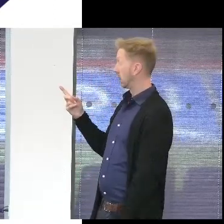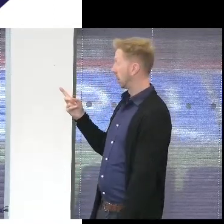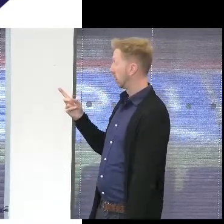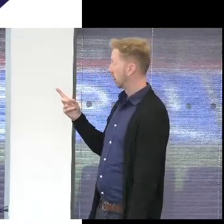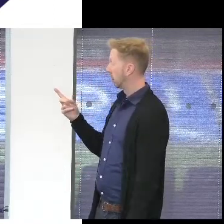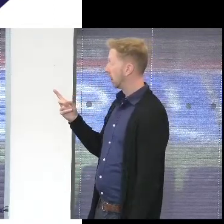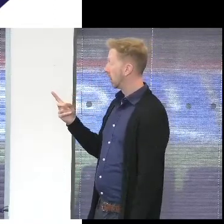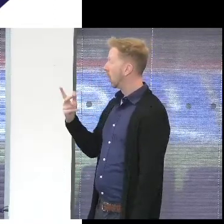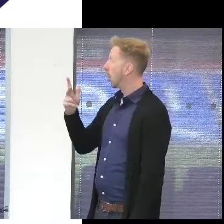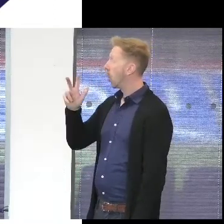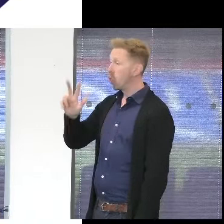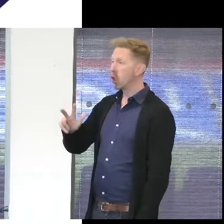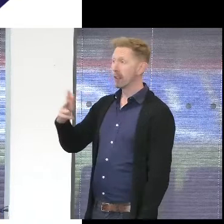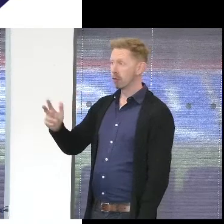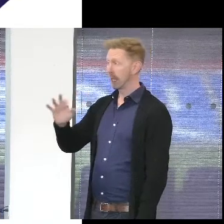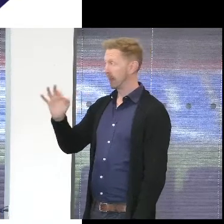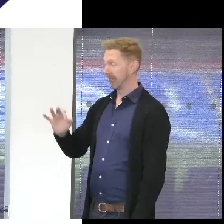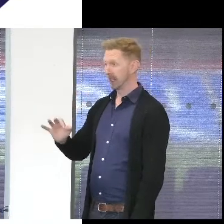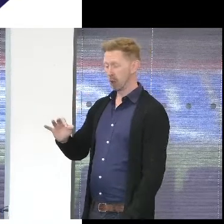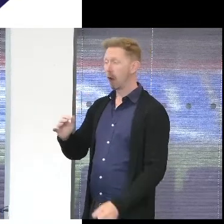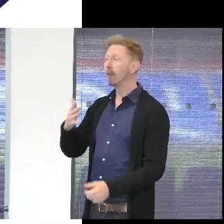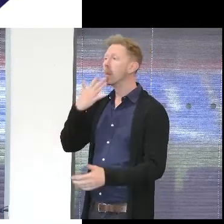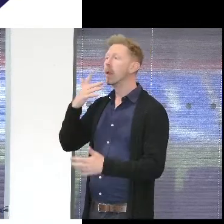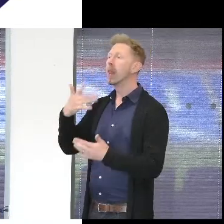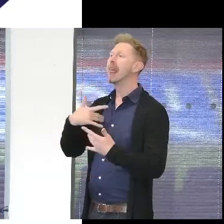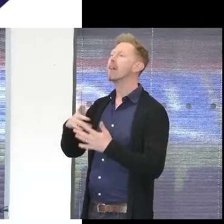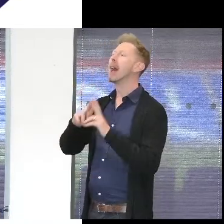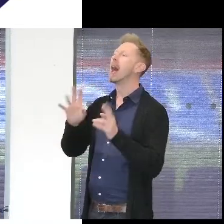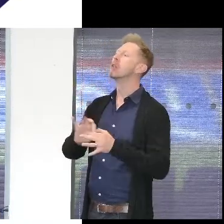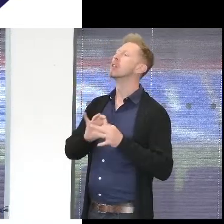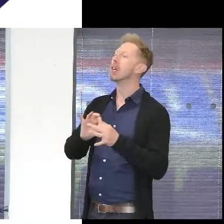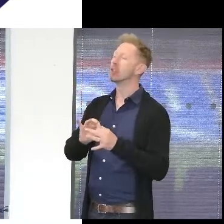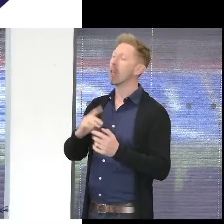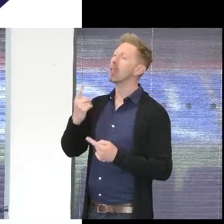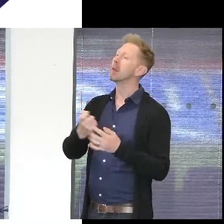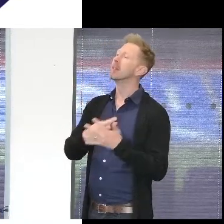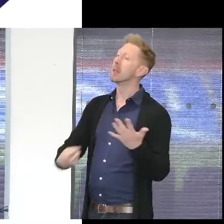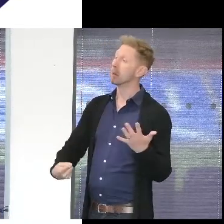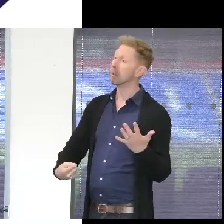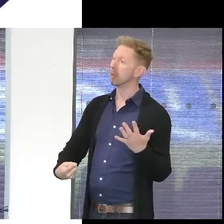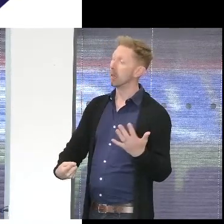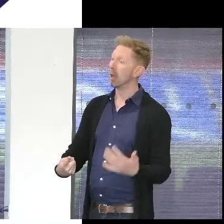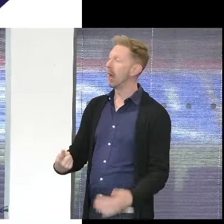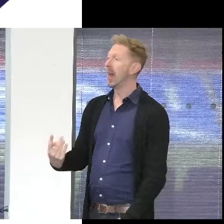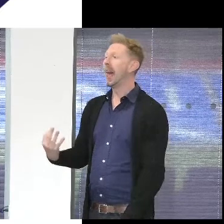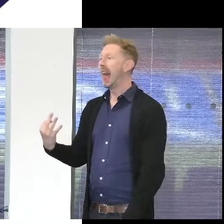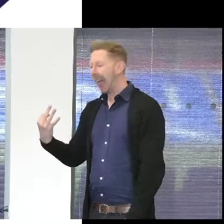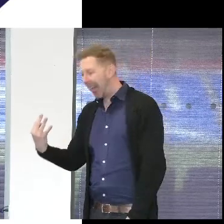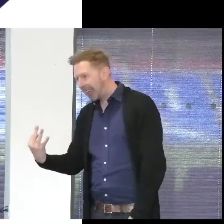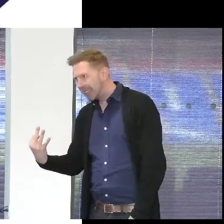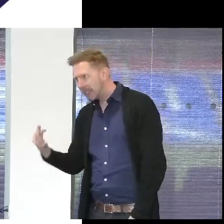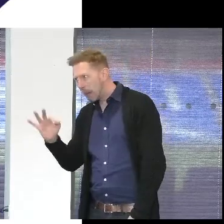that when 33% of tenants in housing associations are disabled, only 8% are board members, and that's